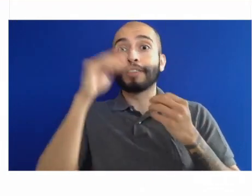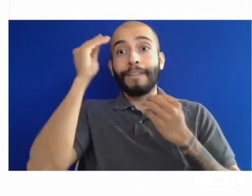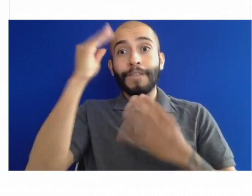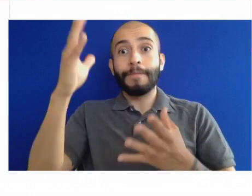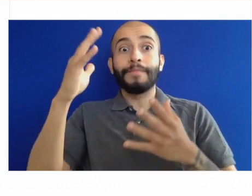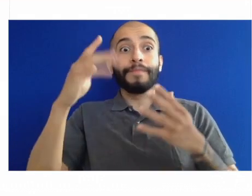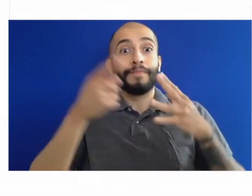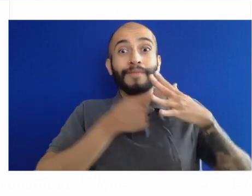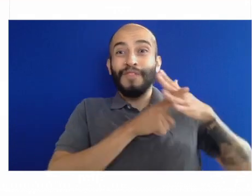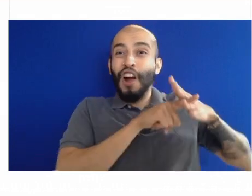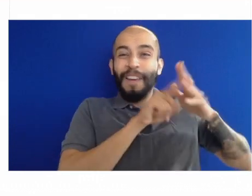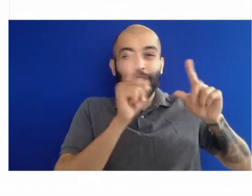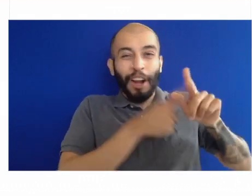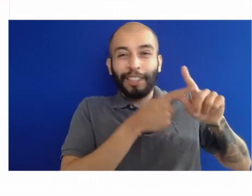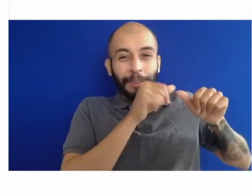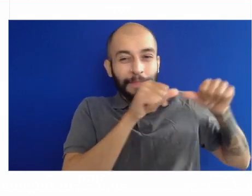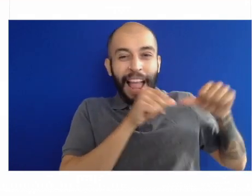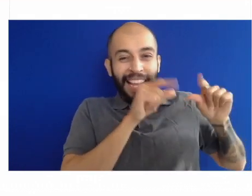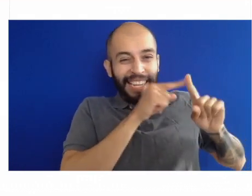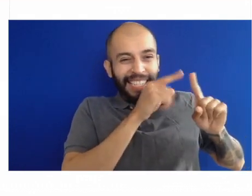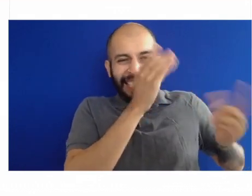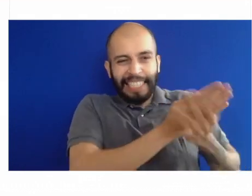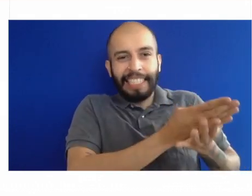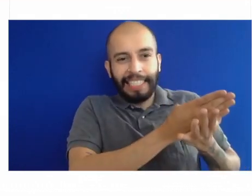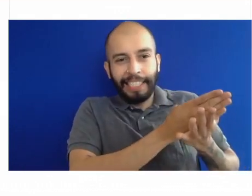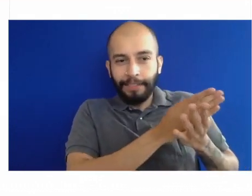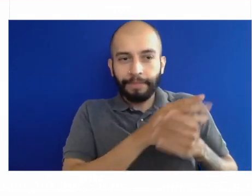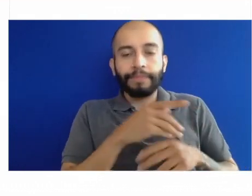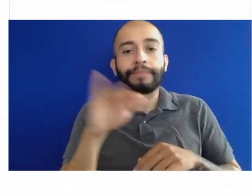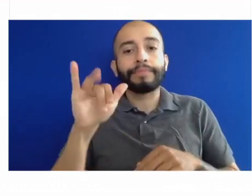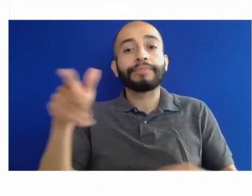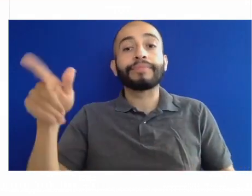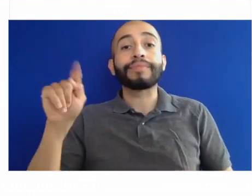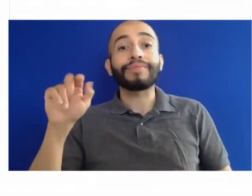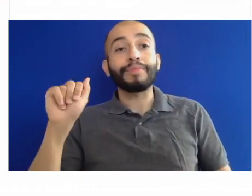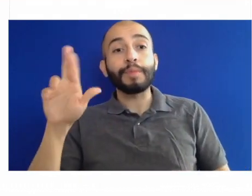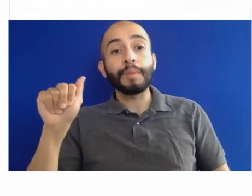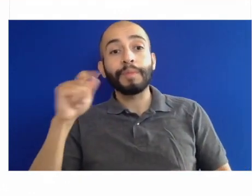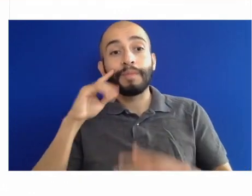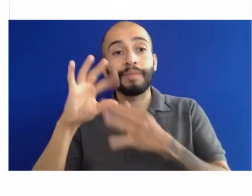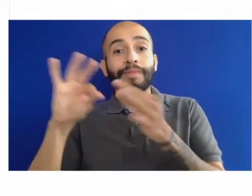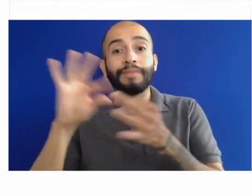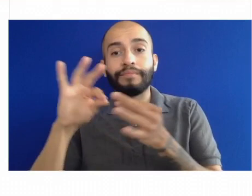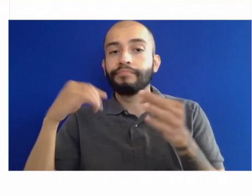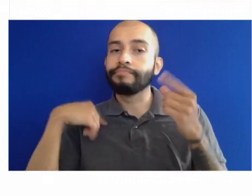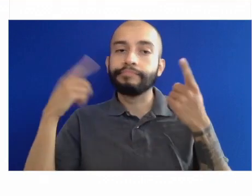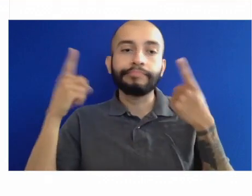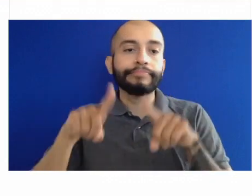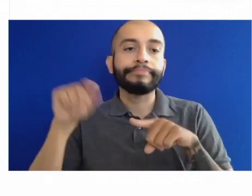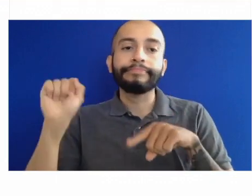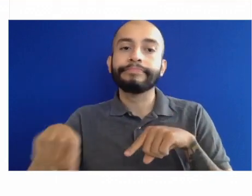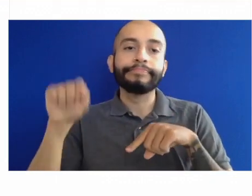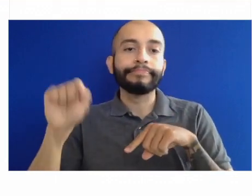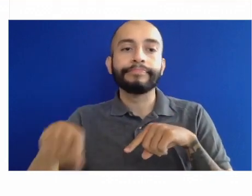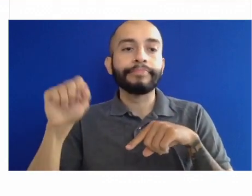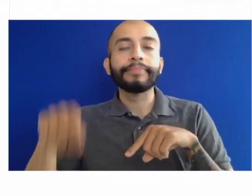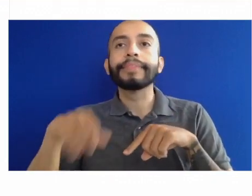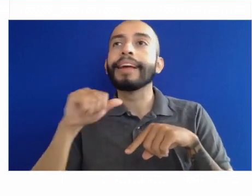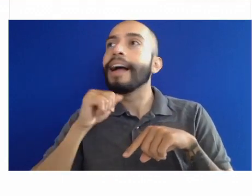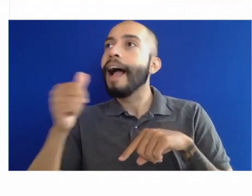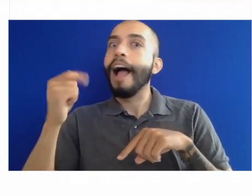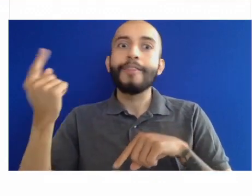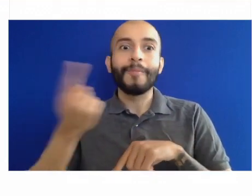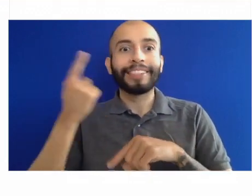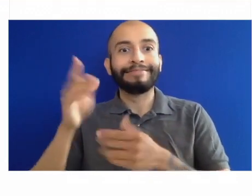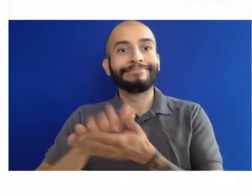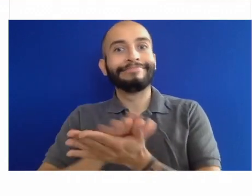always clear exactly what you define as misinformation, because if you only focus on false content, you miss quite a bit of the stuff that's